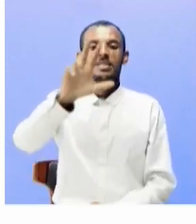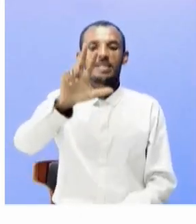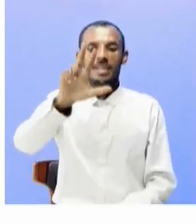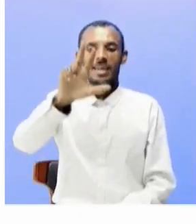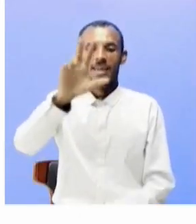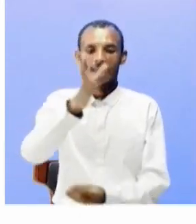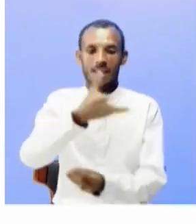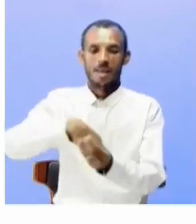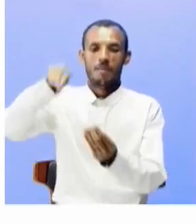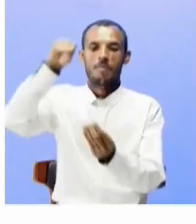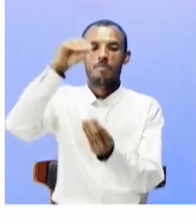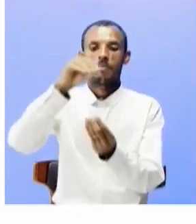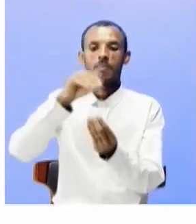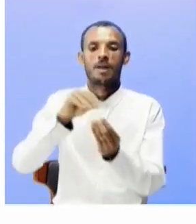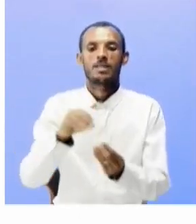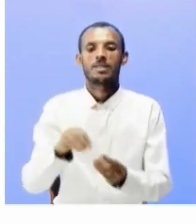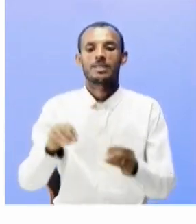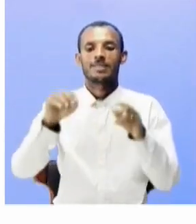plus